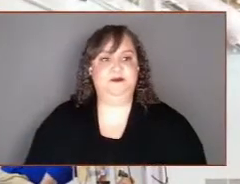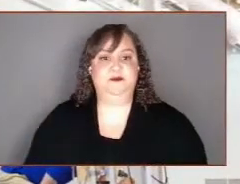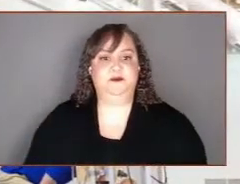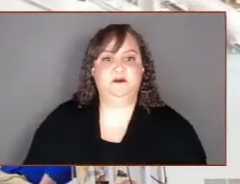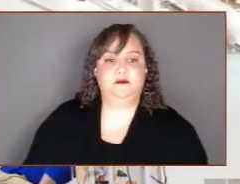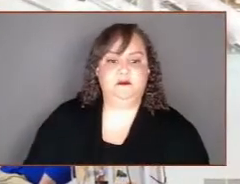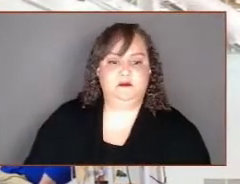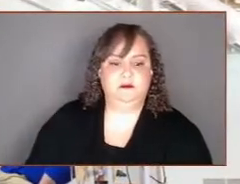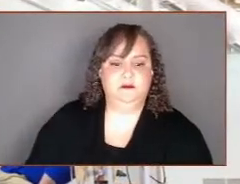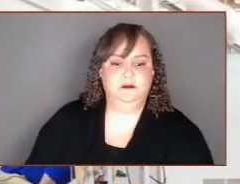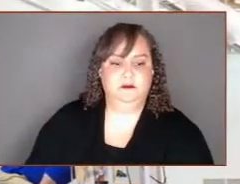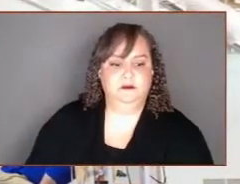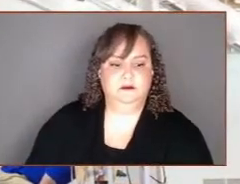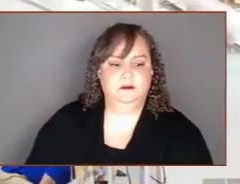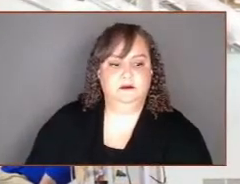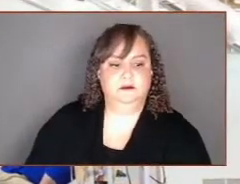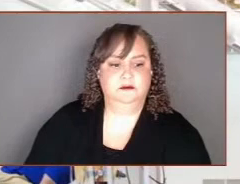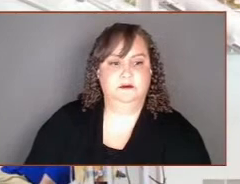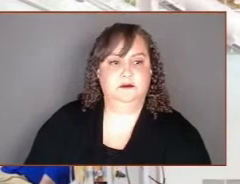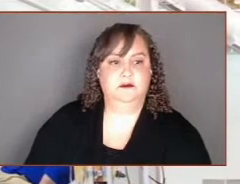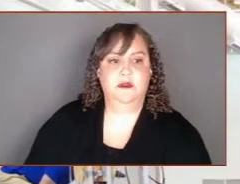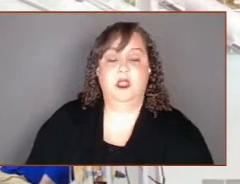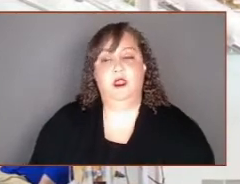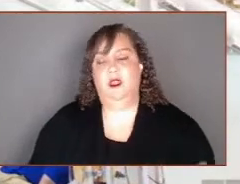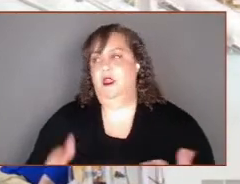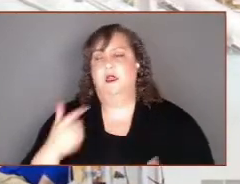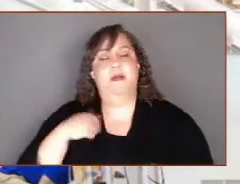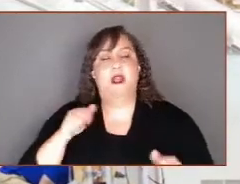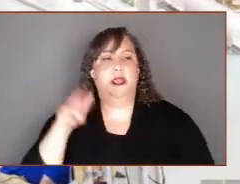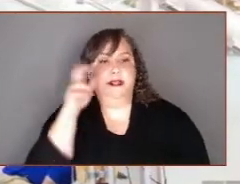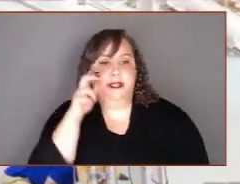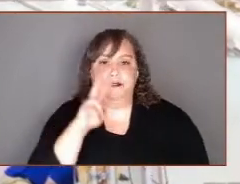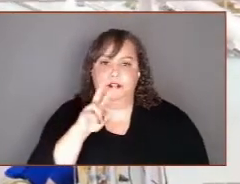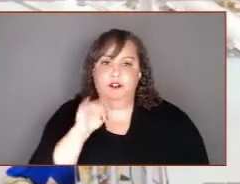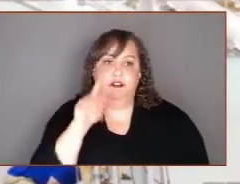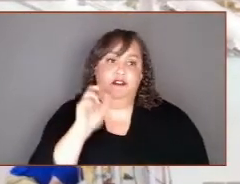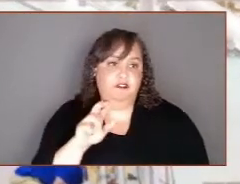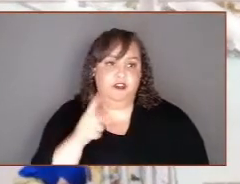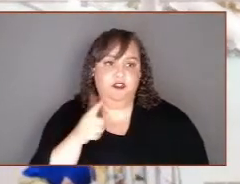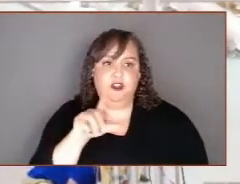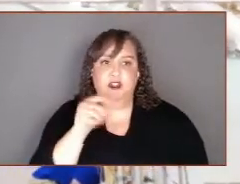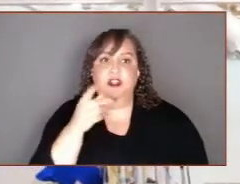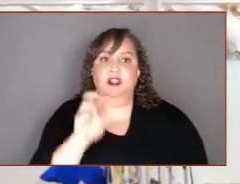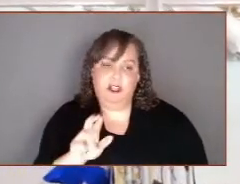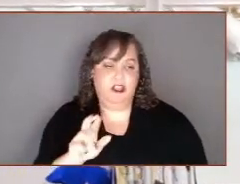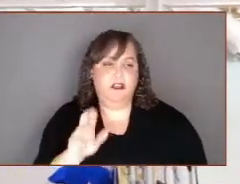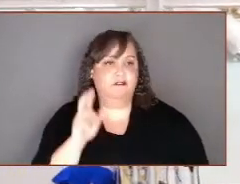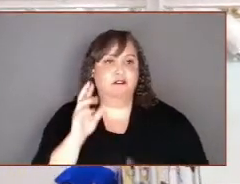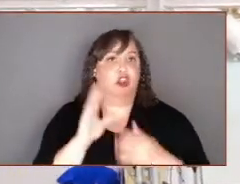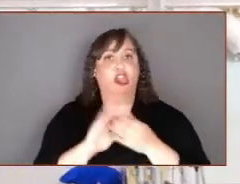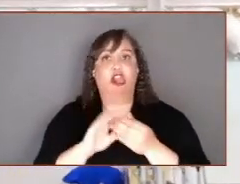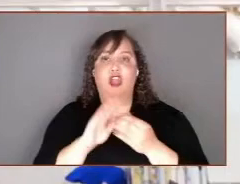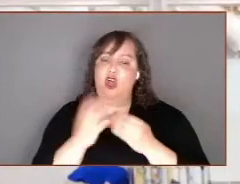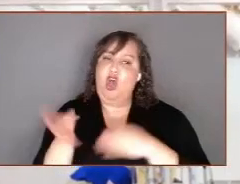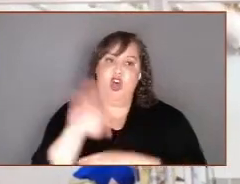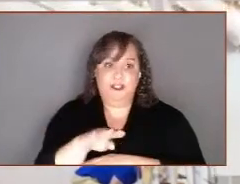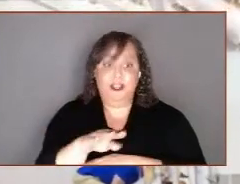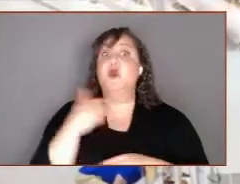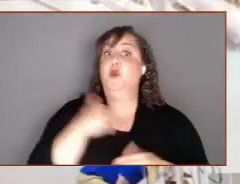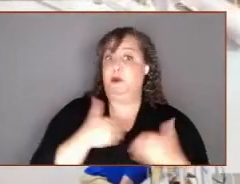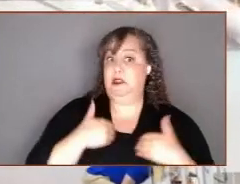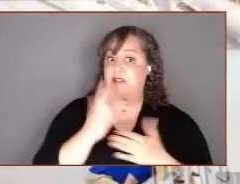If you're like me and could listen to Victor Glover talk all day, stay tuned for part 2 of our interview where we talk about NASA's Artemis mission,